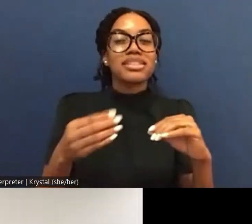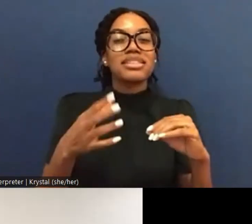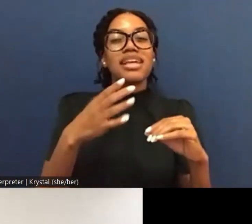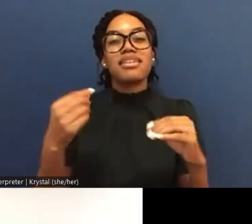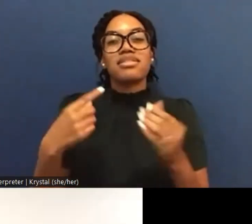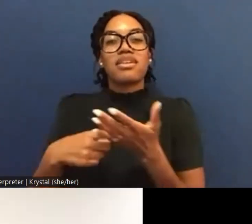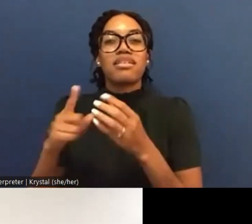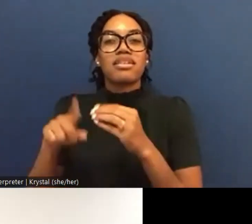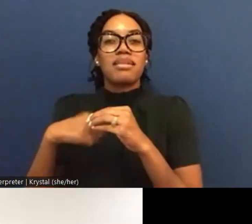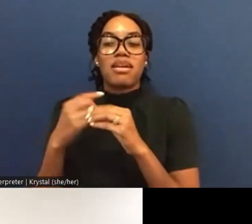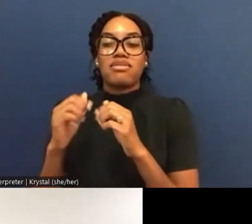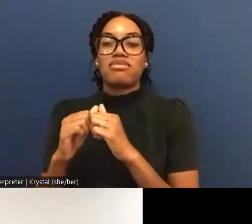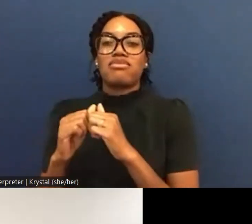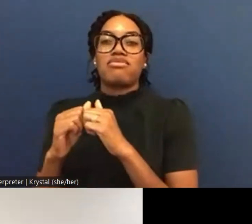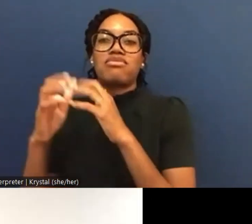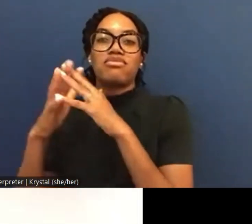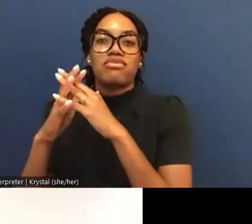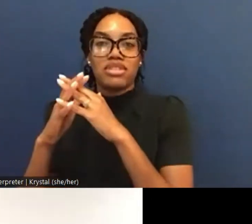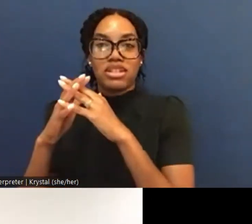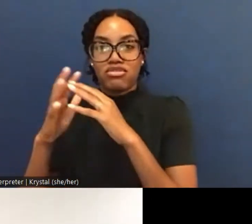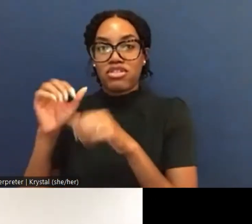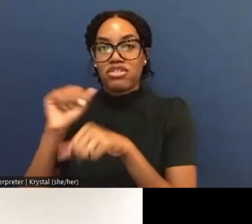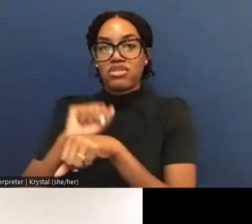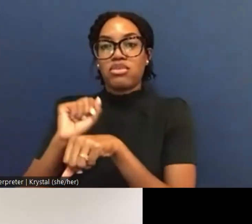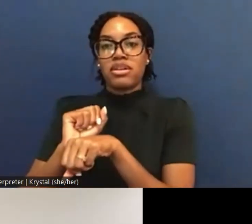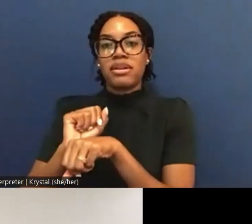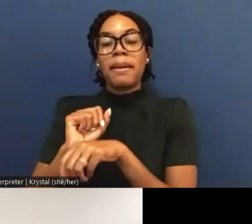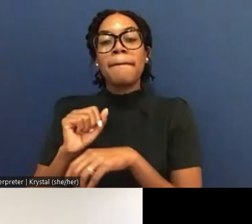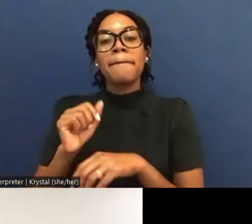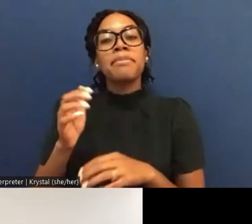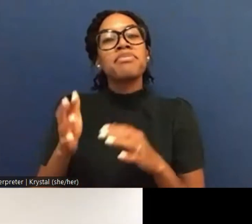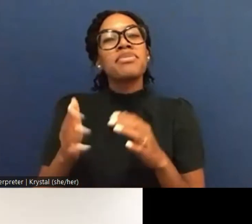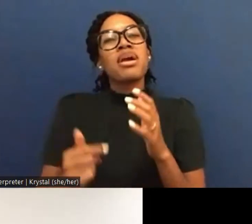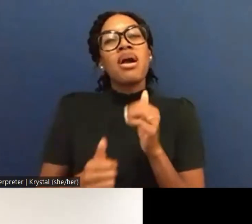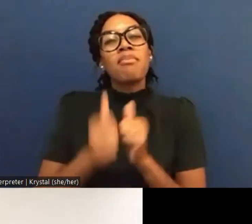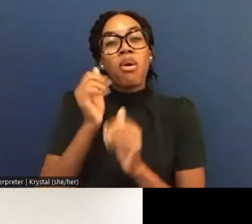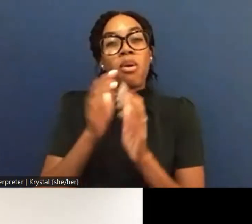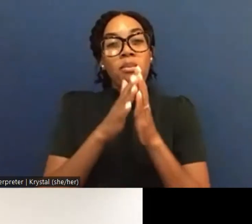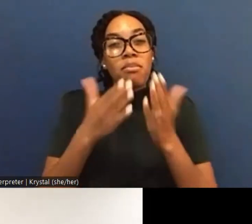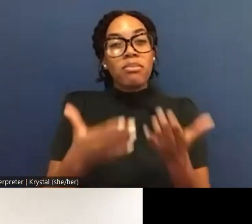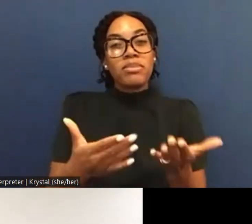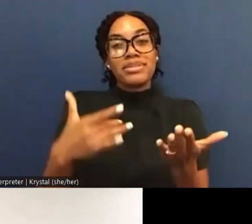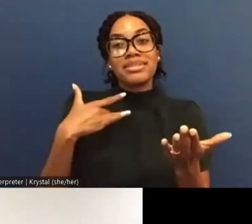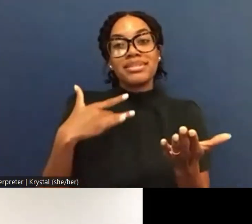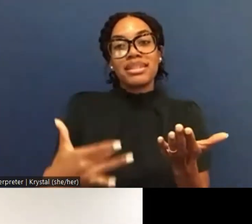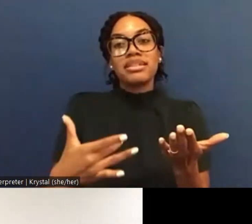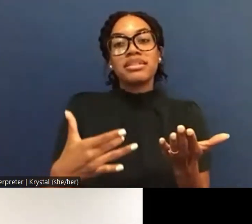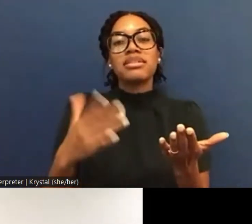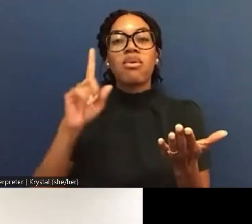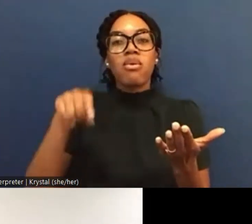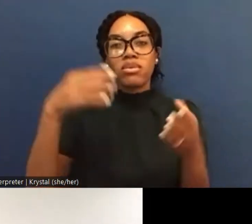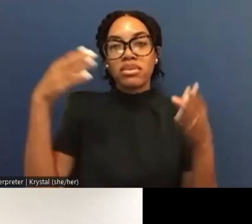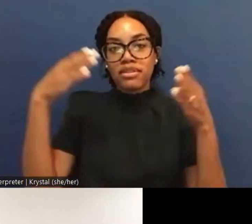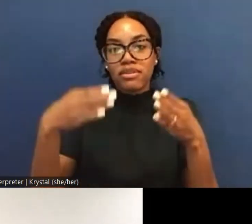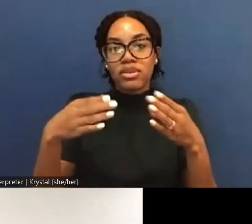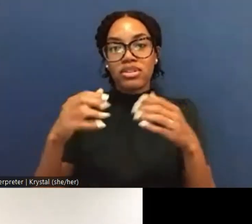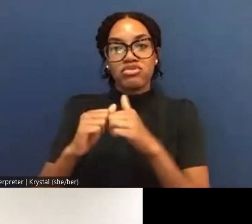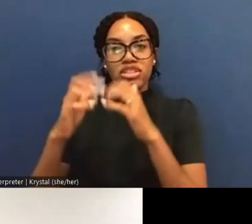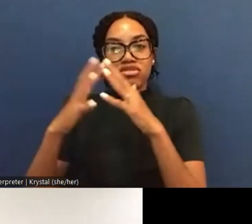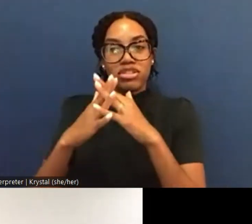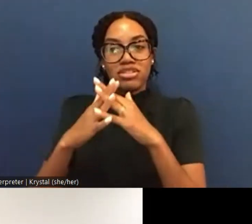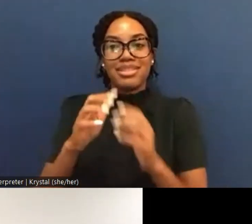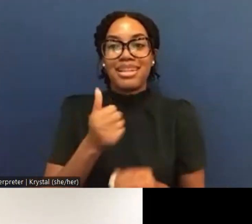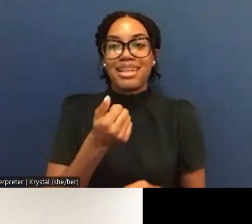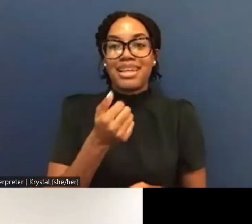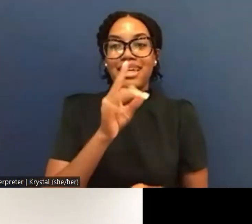work, most narratives really bookend reconstruction from the 1860s to 1877, ending with the removal